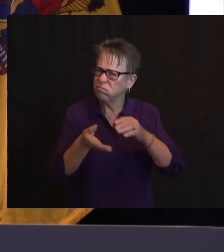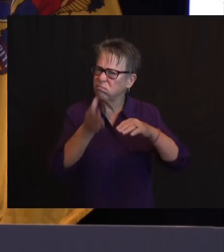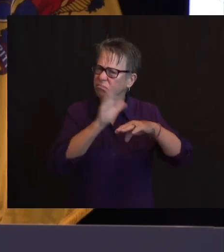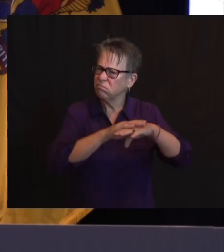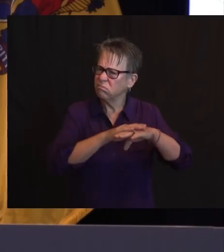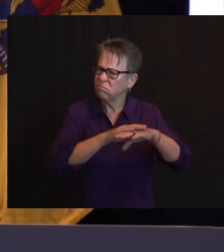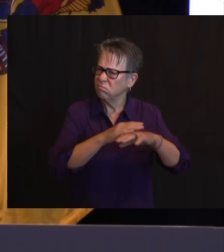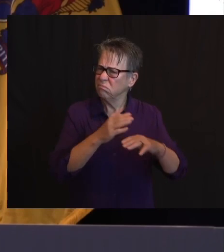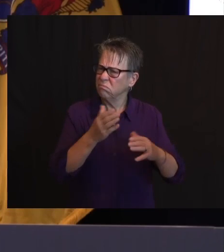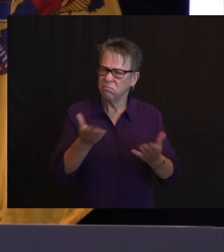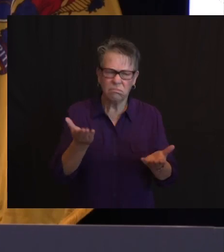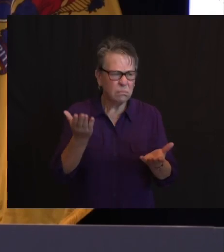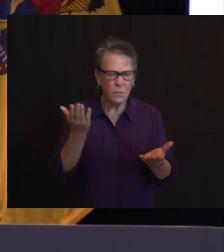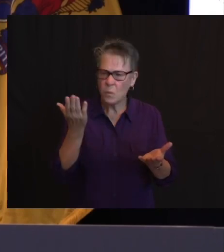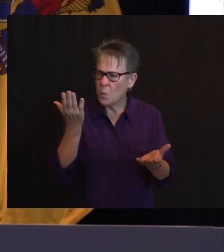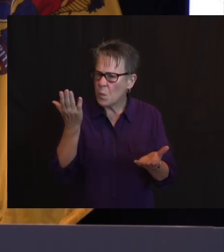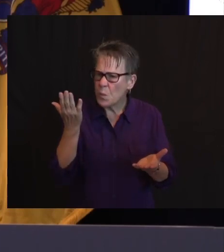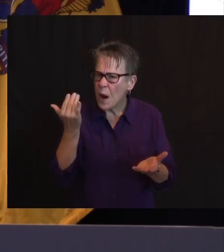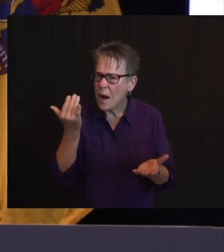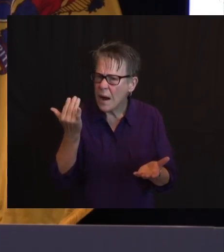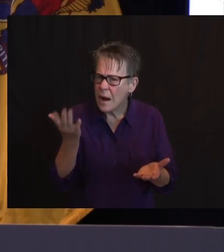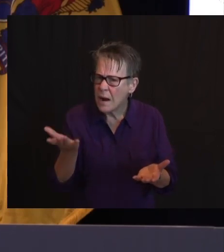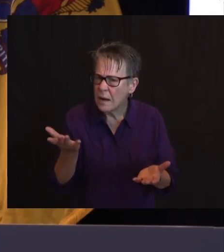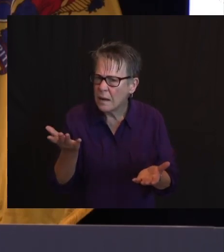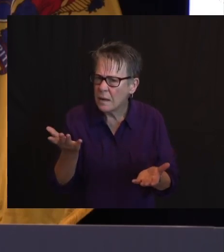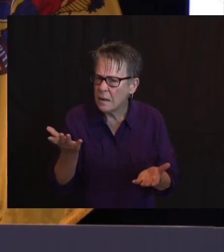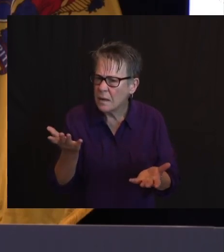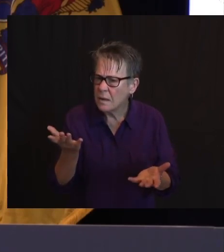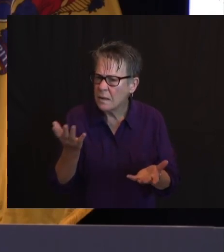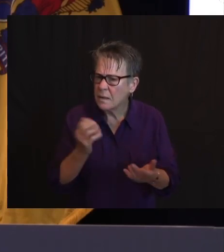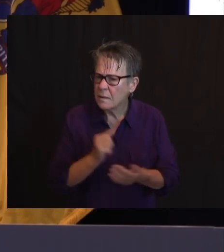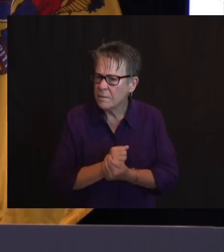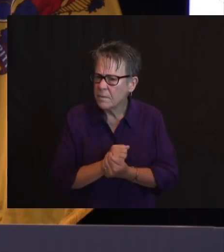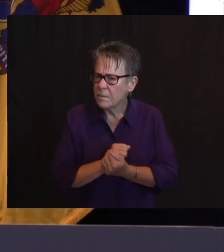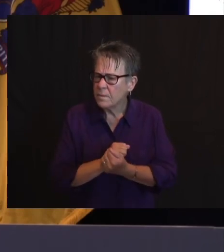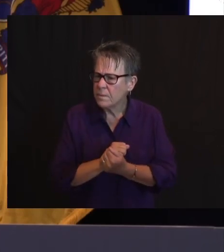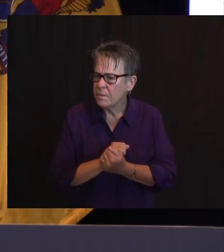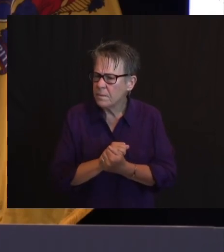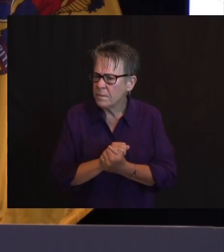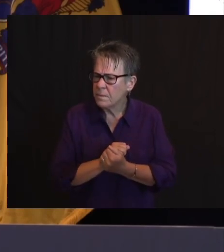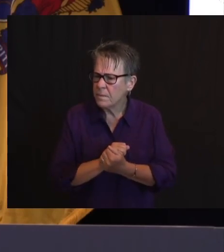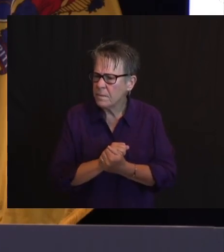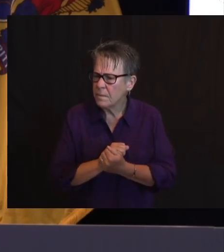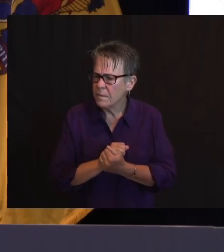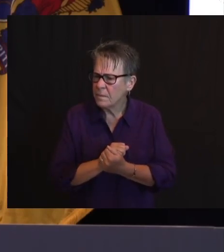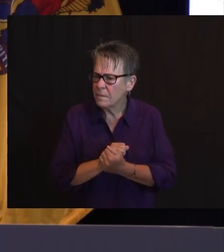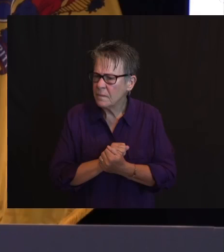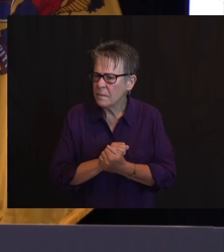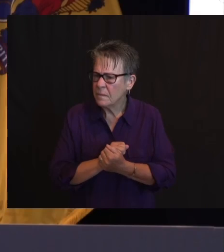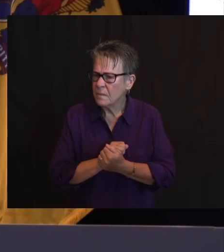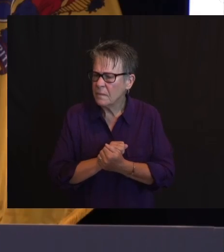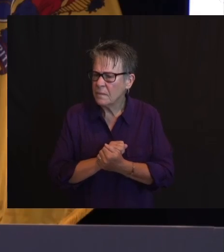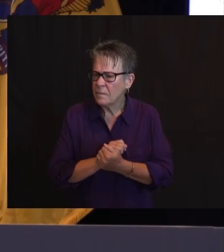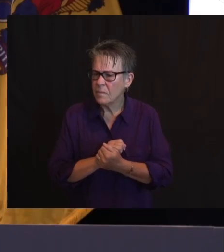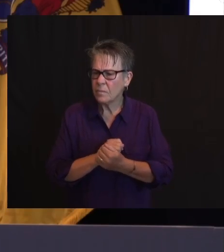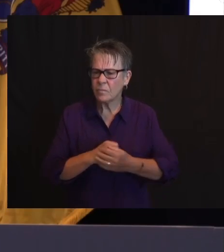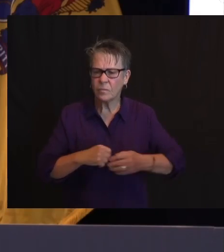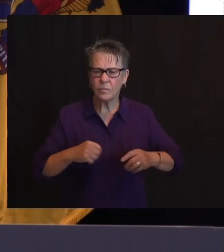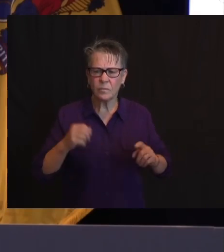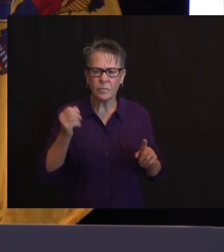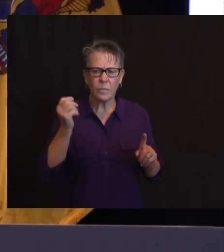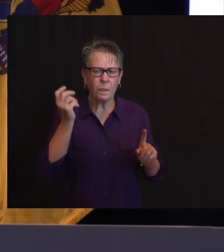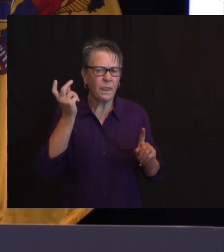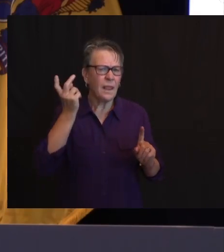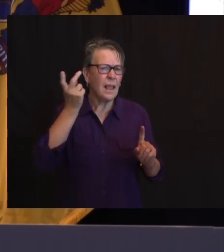those two counties. Yeah, both good questions. Judy, you and Ed should address both. Is this indicative of a second wave?